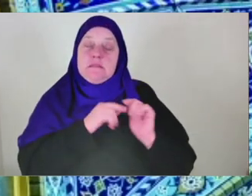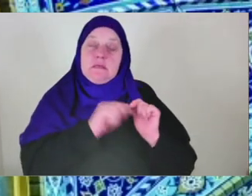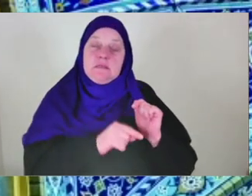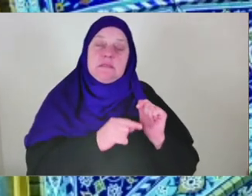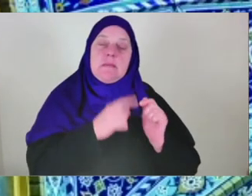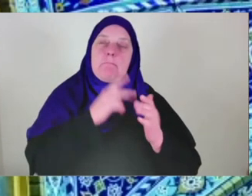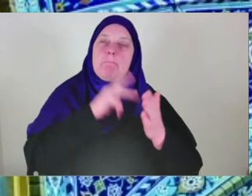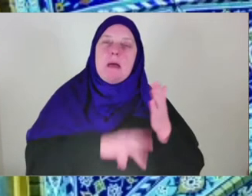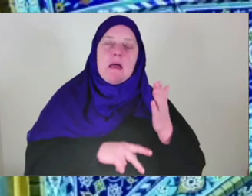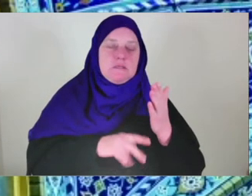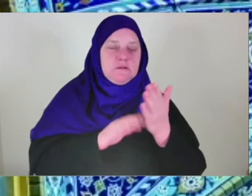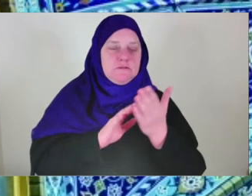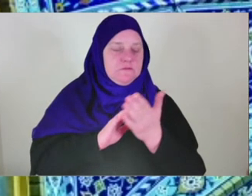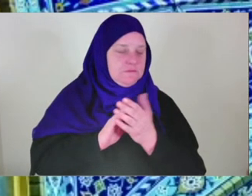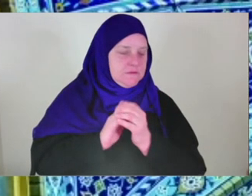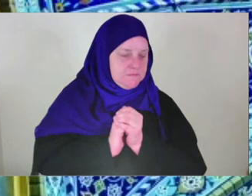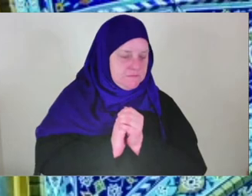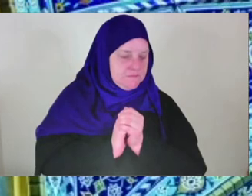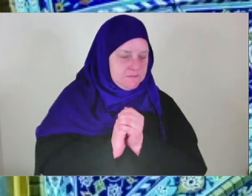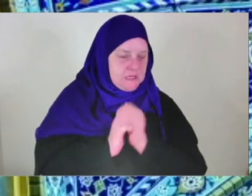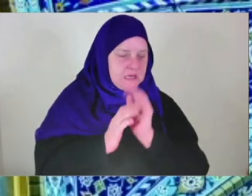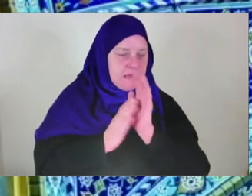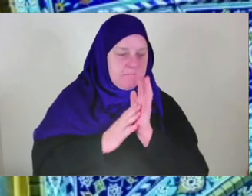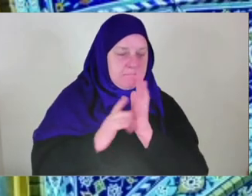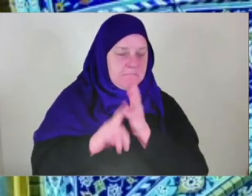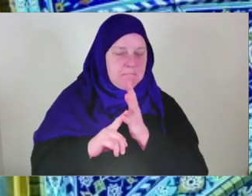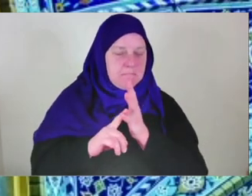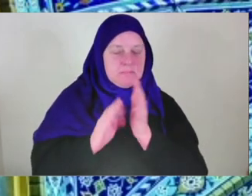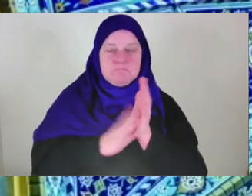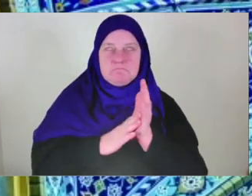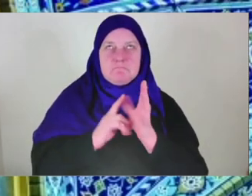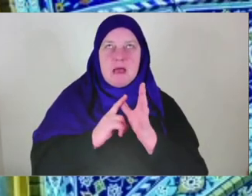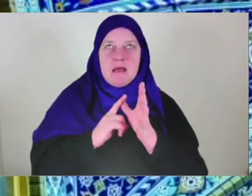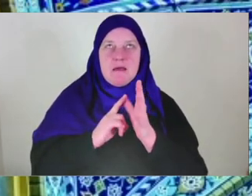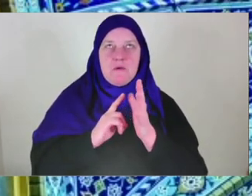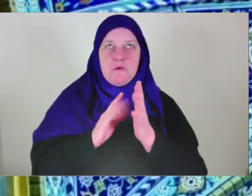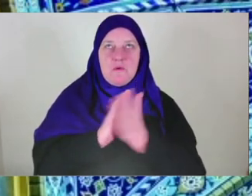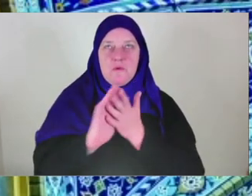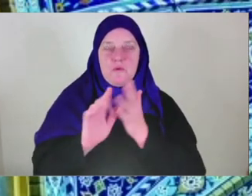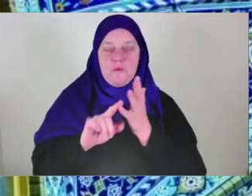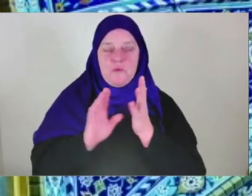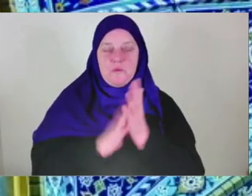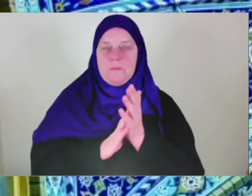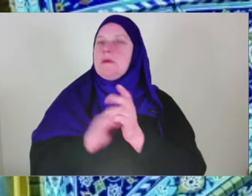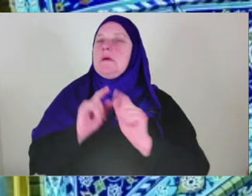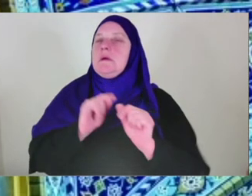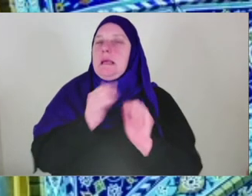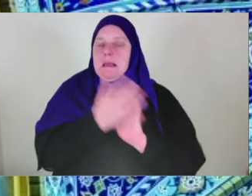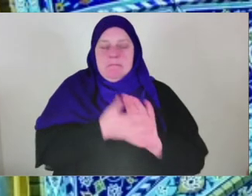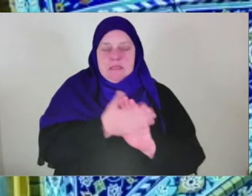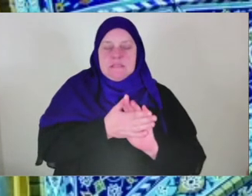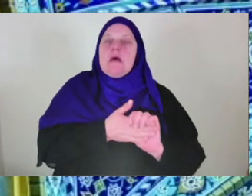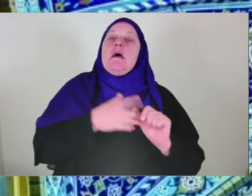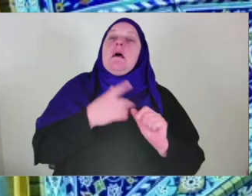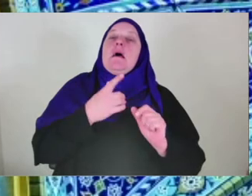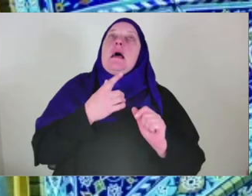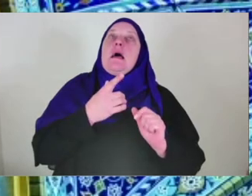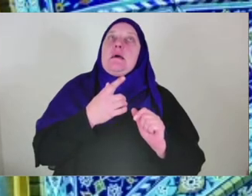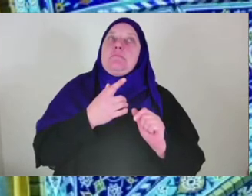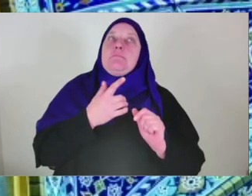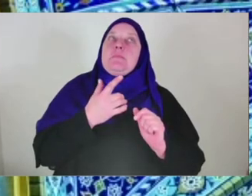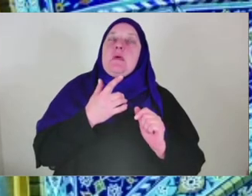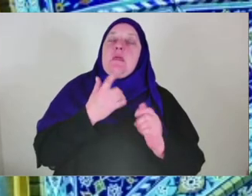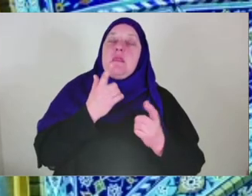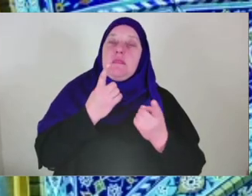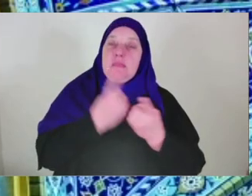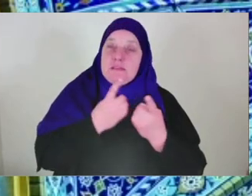and therefore is homes exempt. But if it's not necessary and it's possible for him to live without that, or